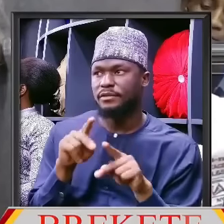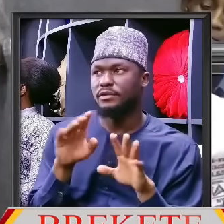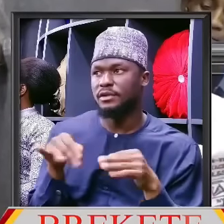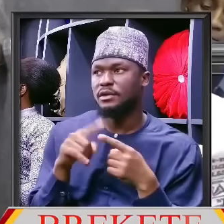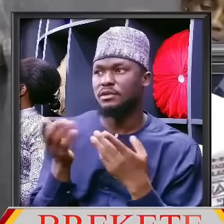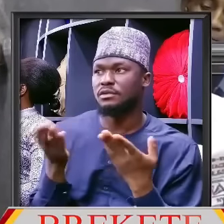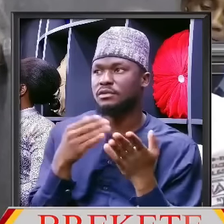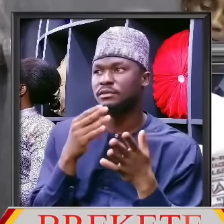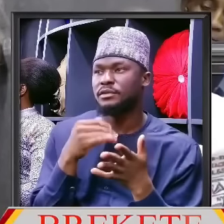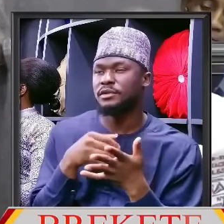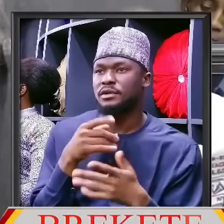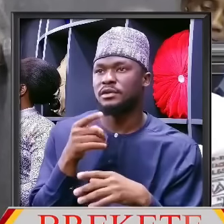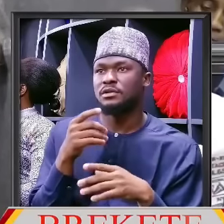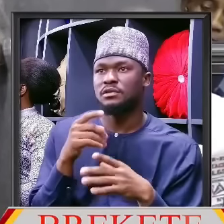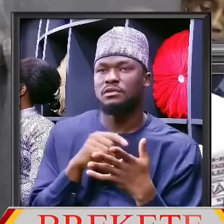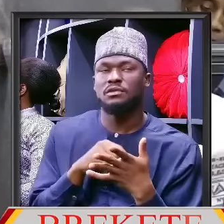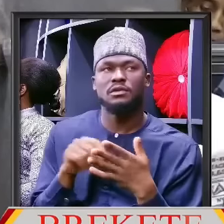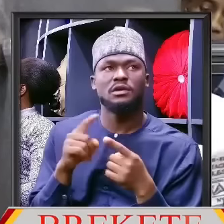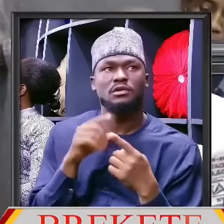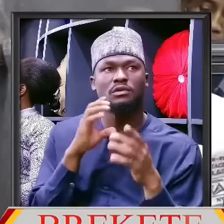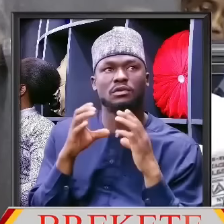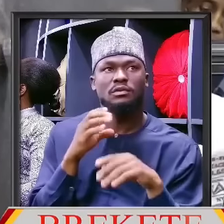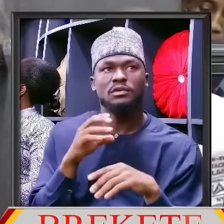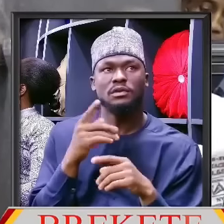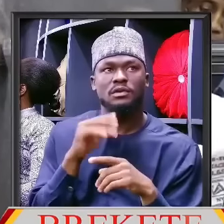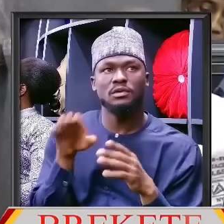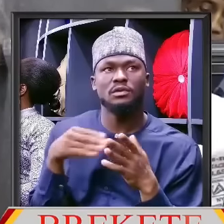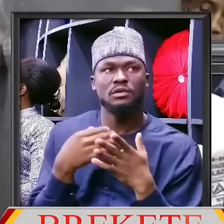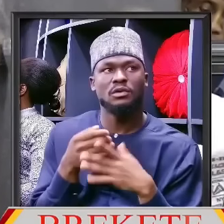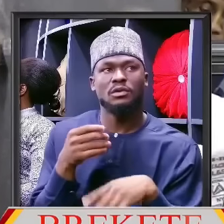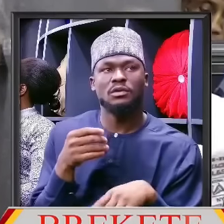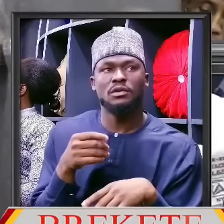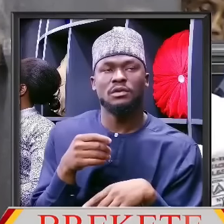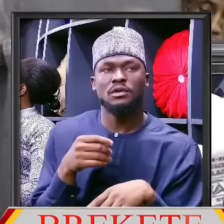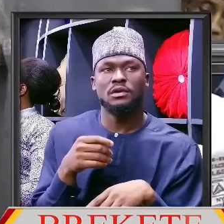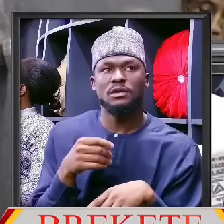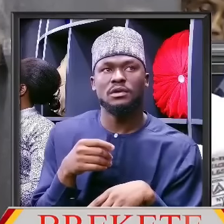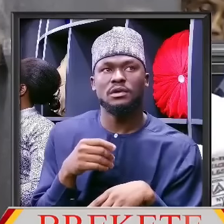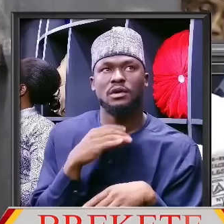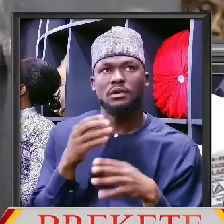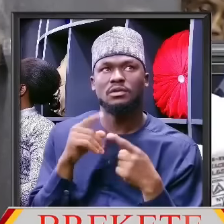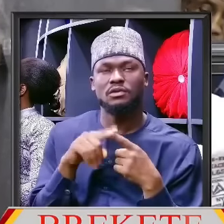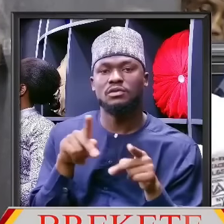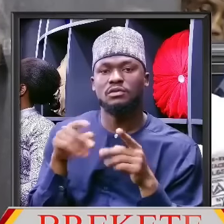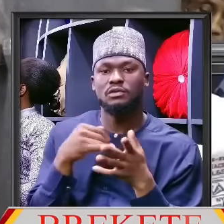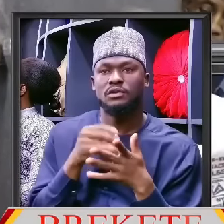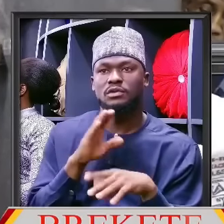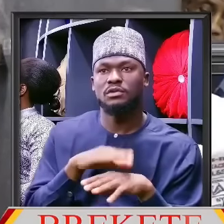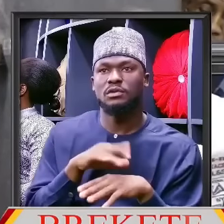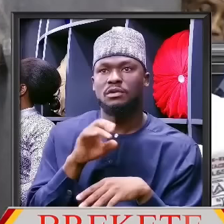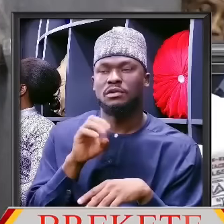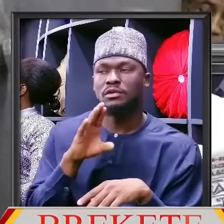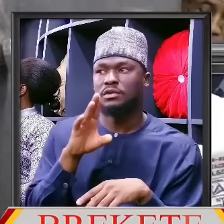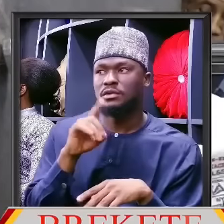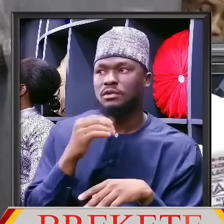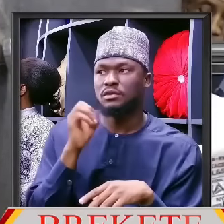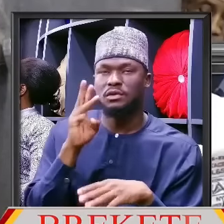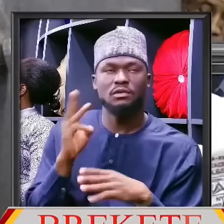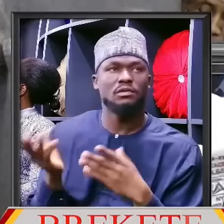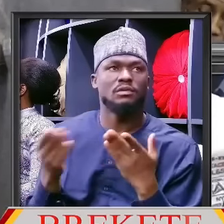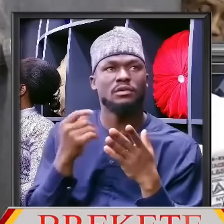them? You write, you do communicate, you hold any meeting with them, they say no. I want to put them on record, and we get the evidence